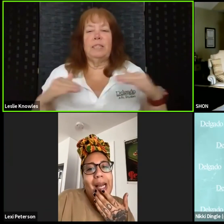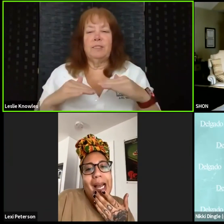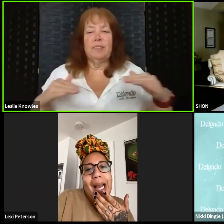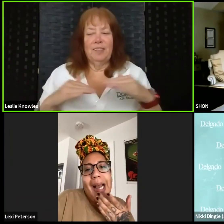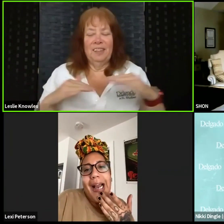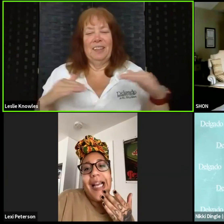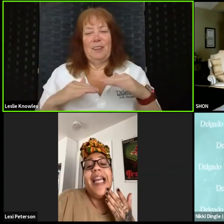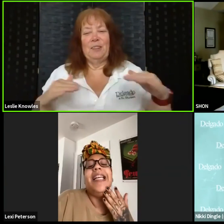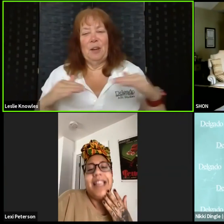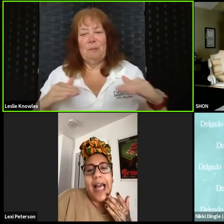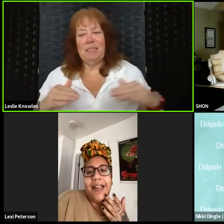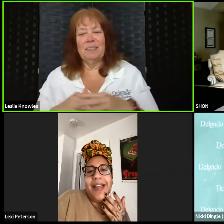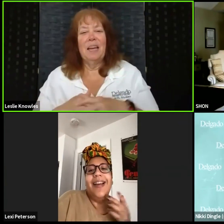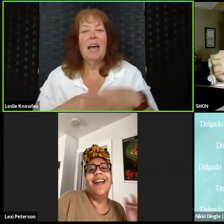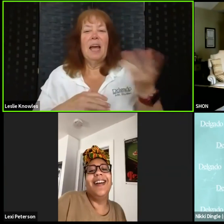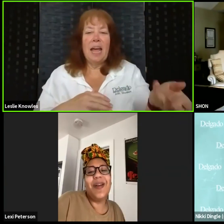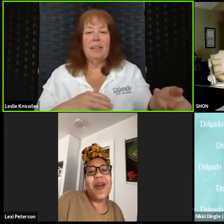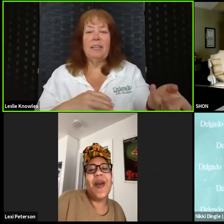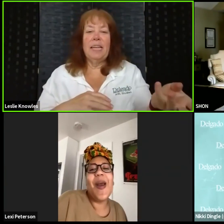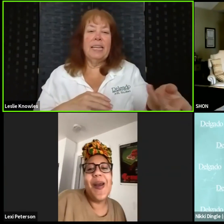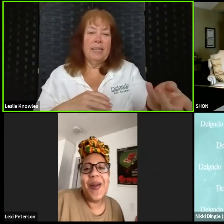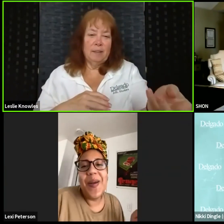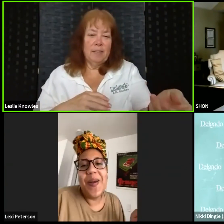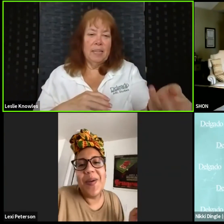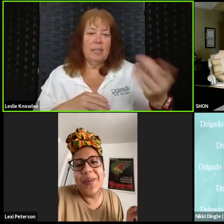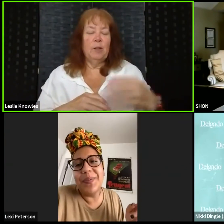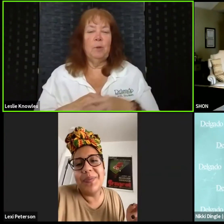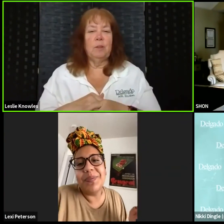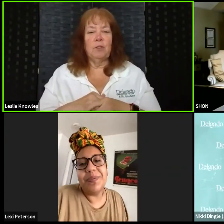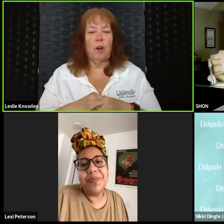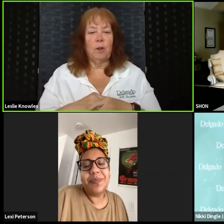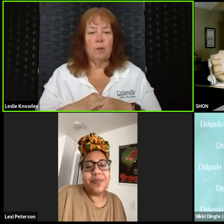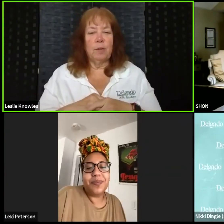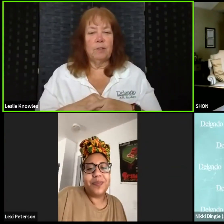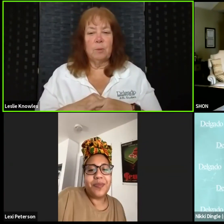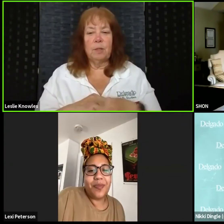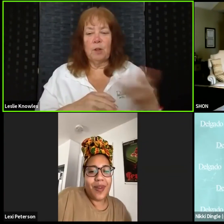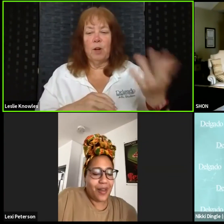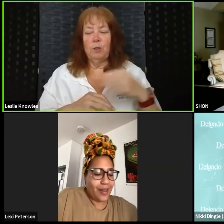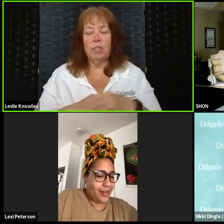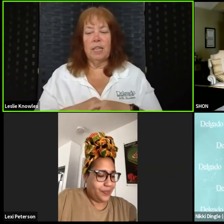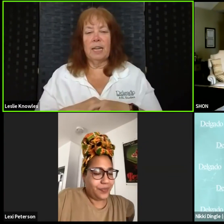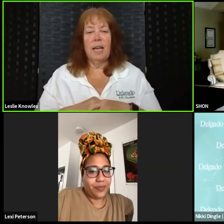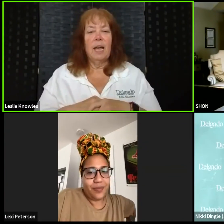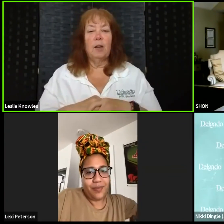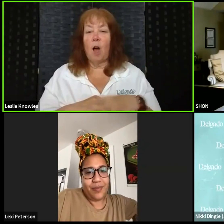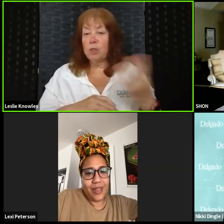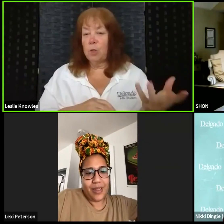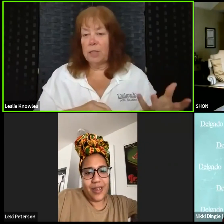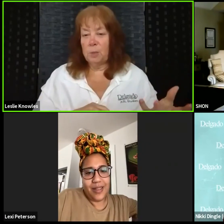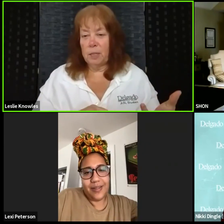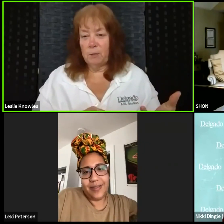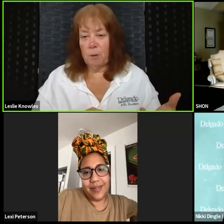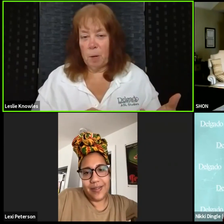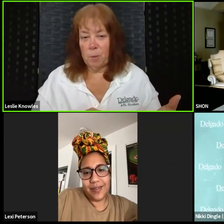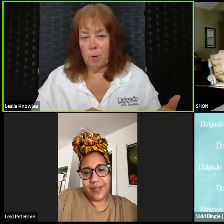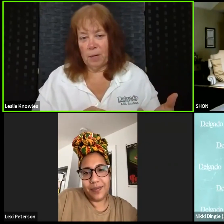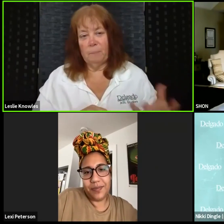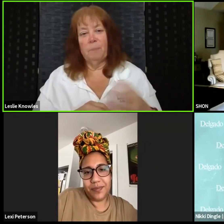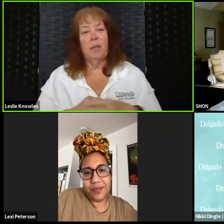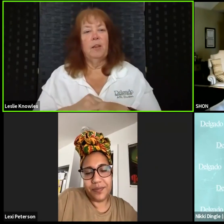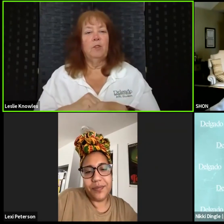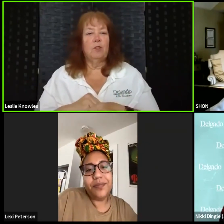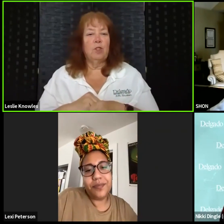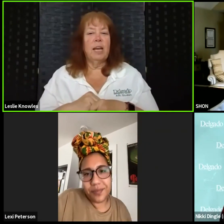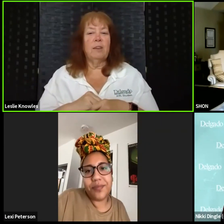low risk. Exactly. Nikki, who is our host today, also graduated from our